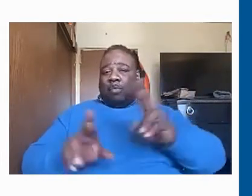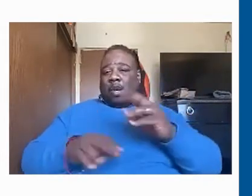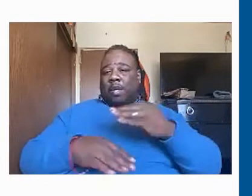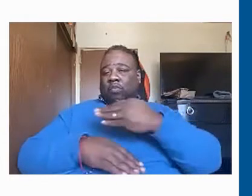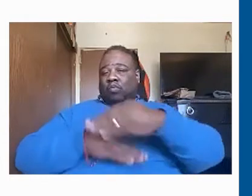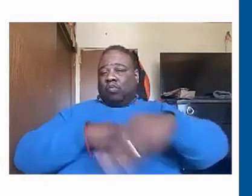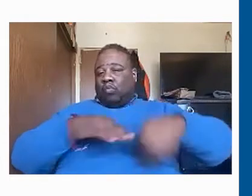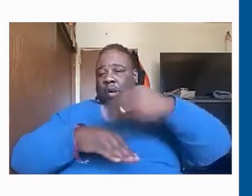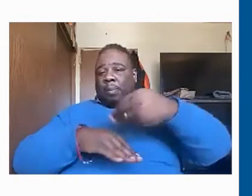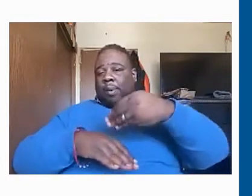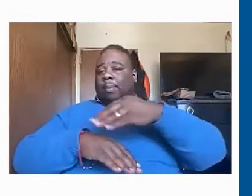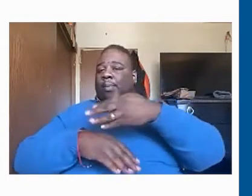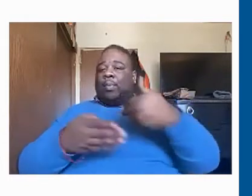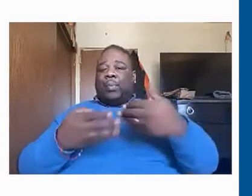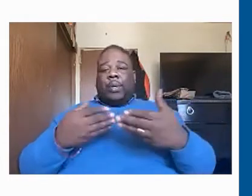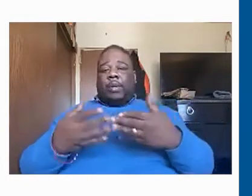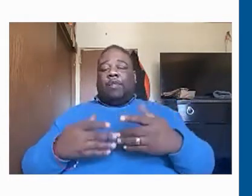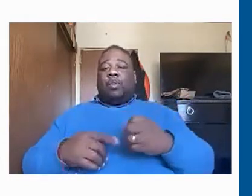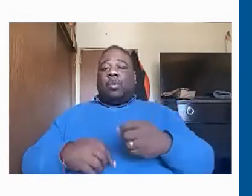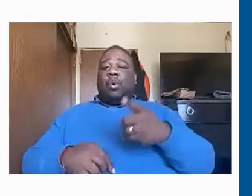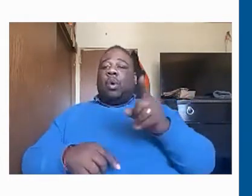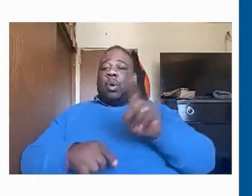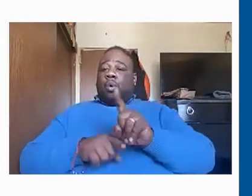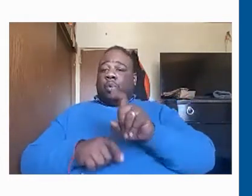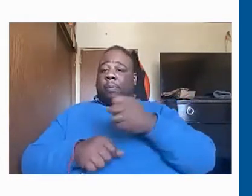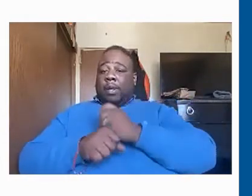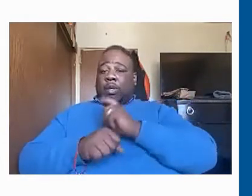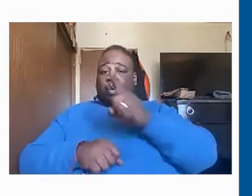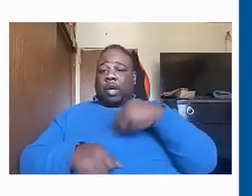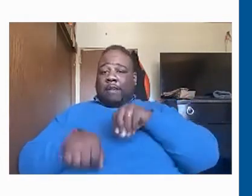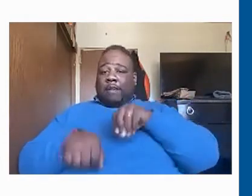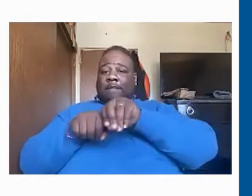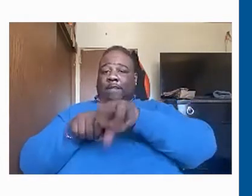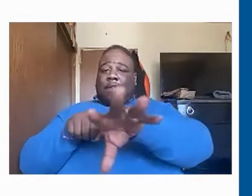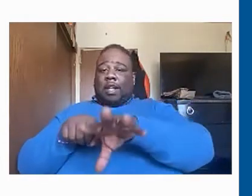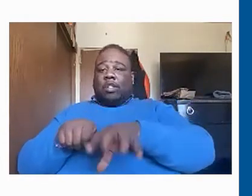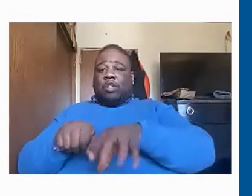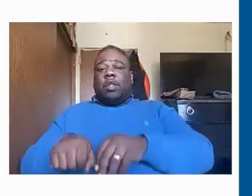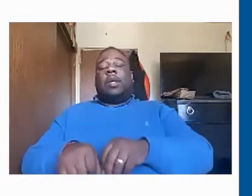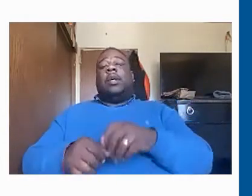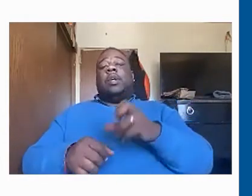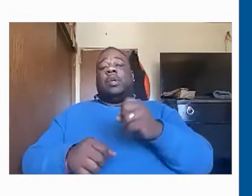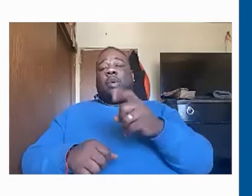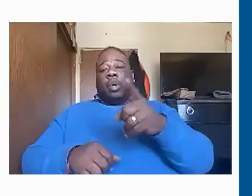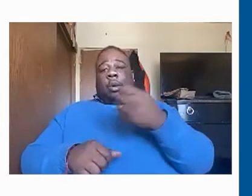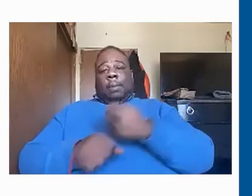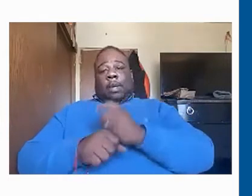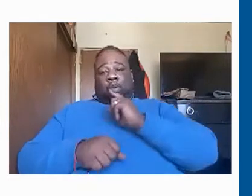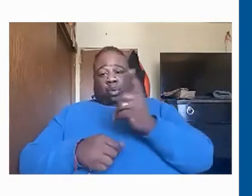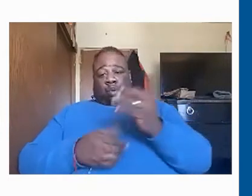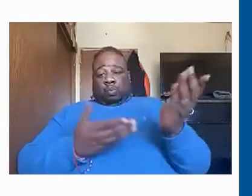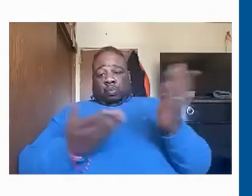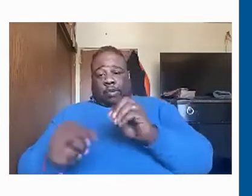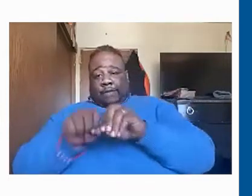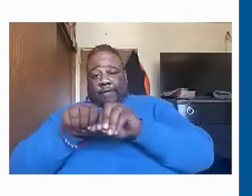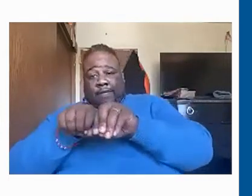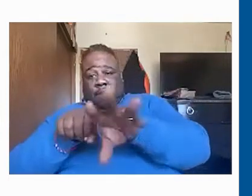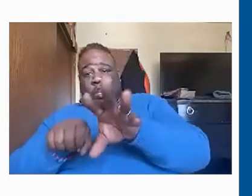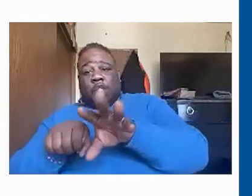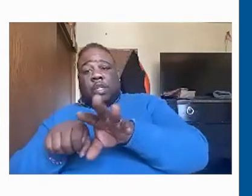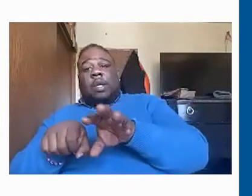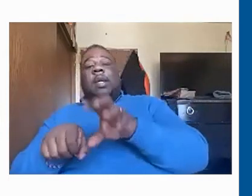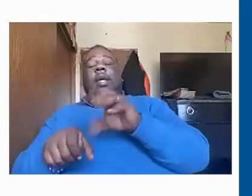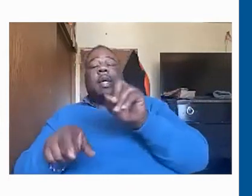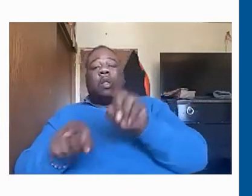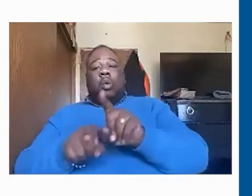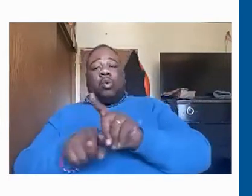a flashlight. So having the flashlights and extra batteries, really important to have on hand. A radio,